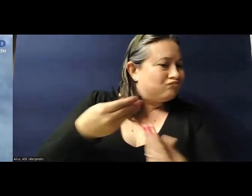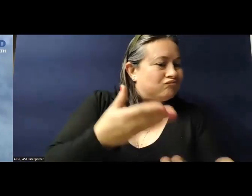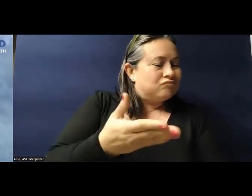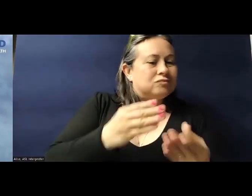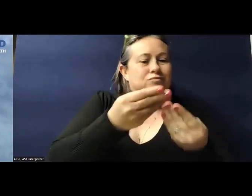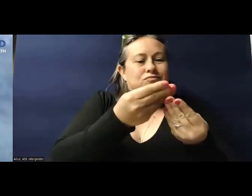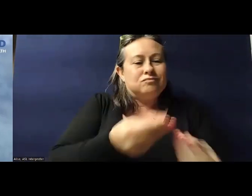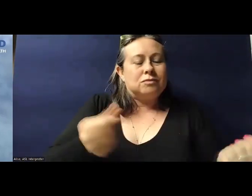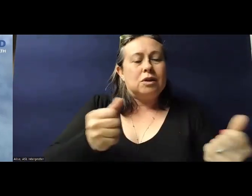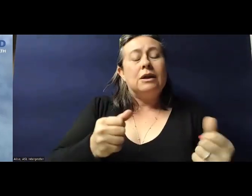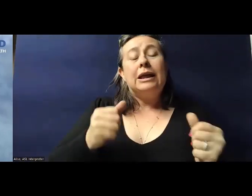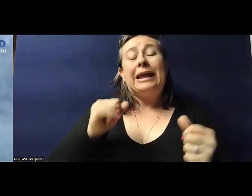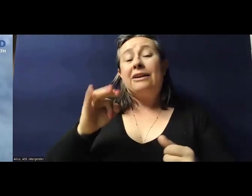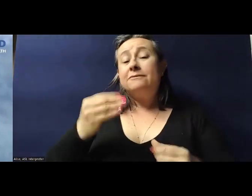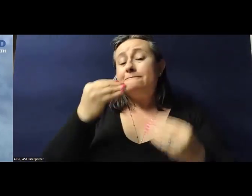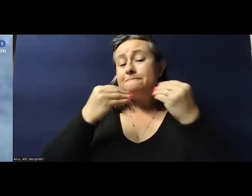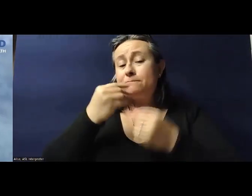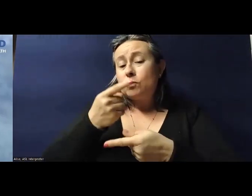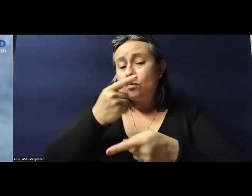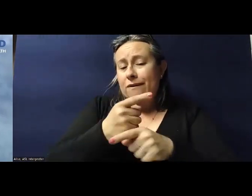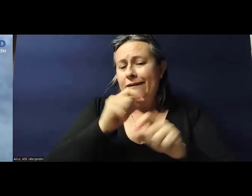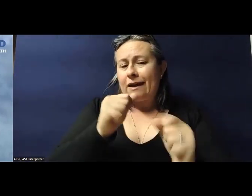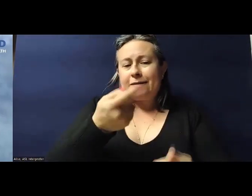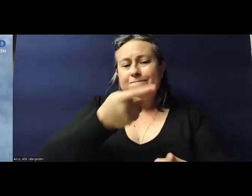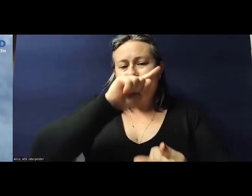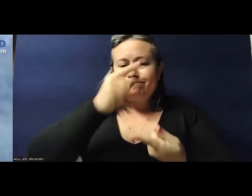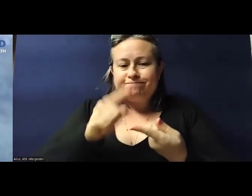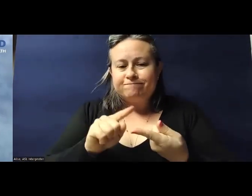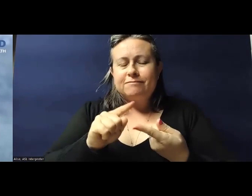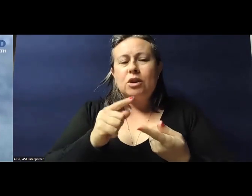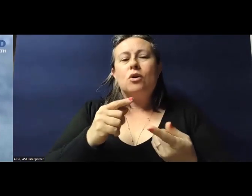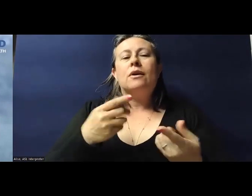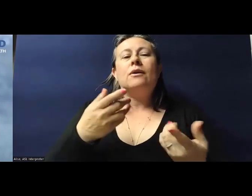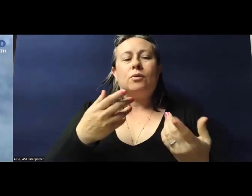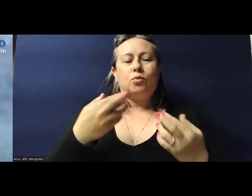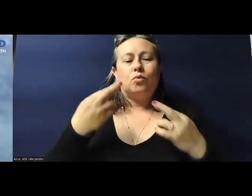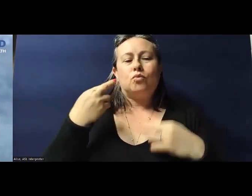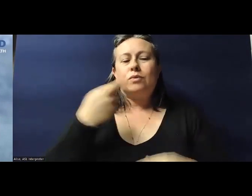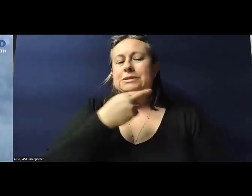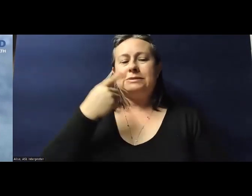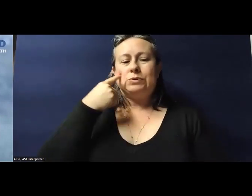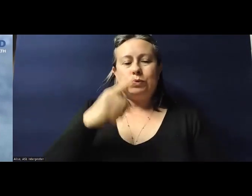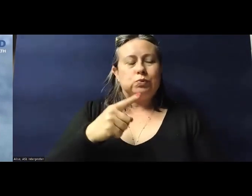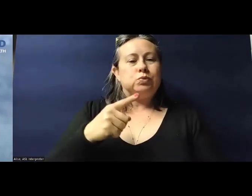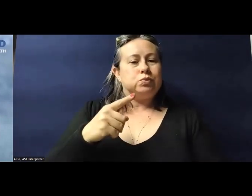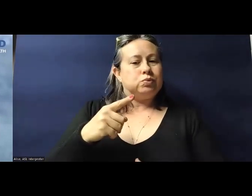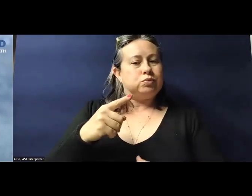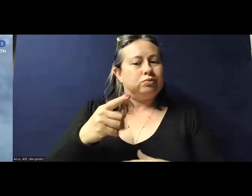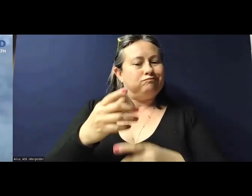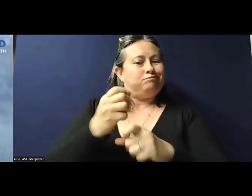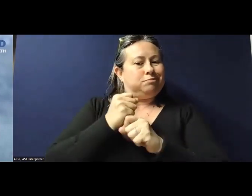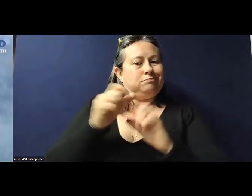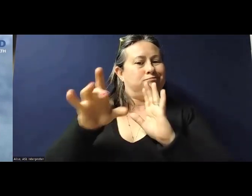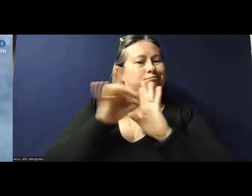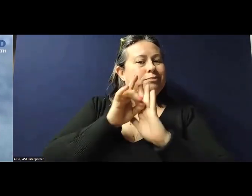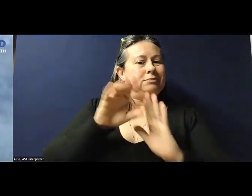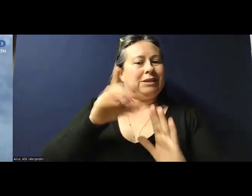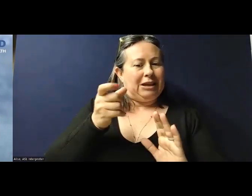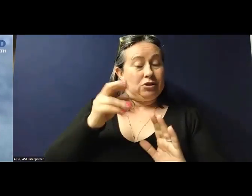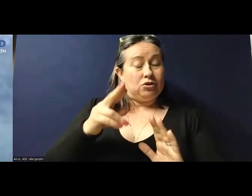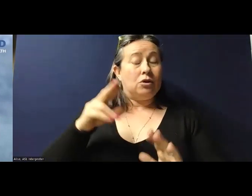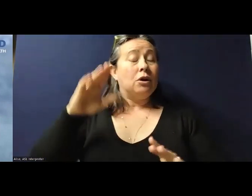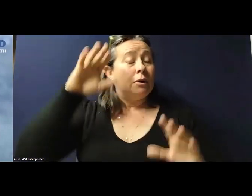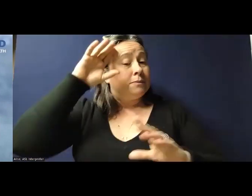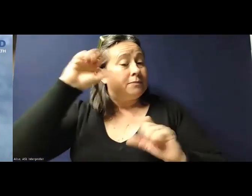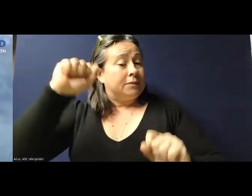of certain cancers. Ascend is a key element in the Cancer Moonshot that President Biden revitalized in February